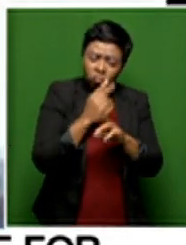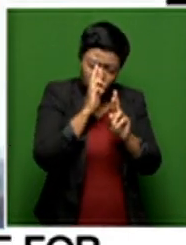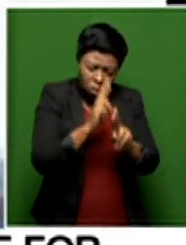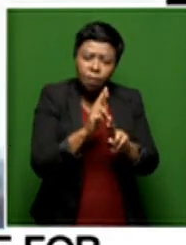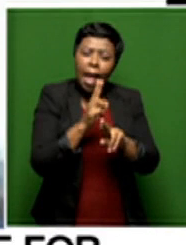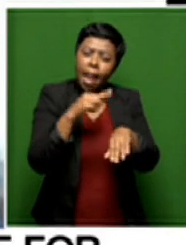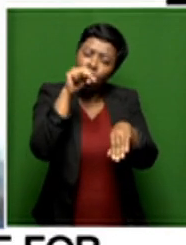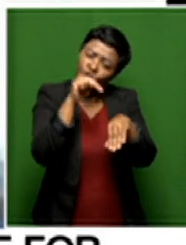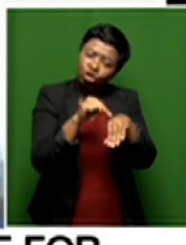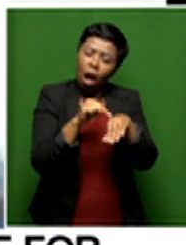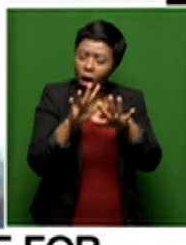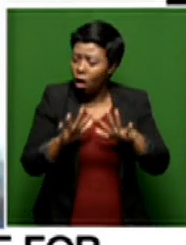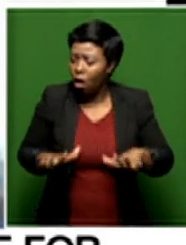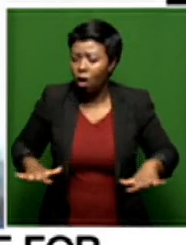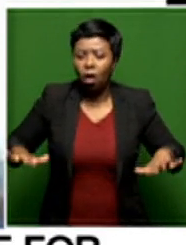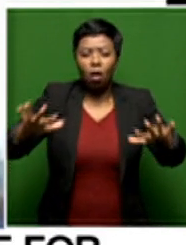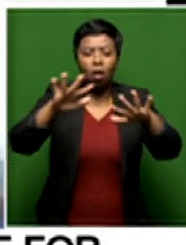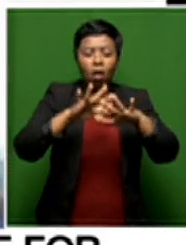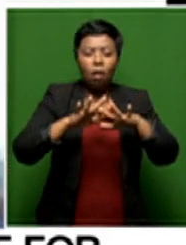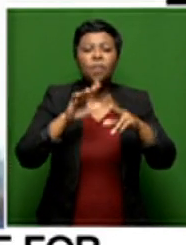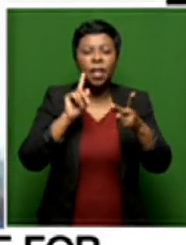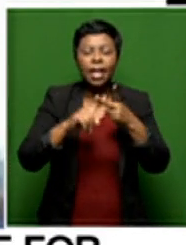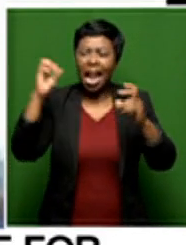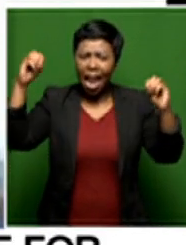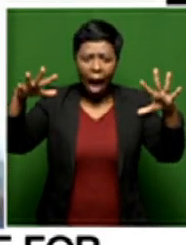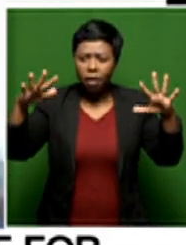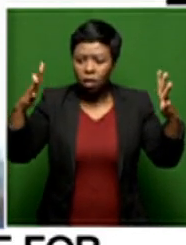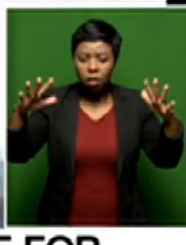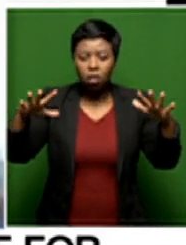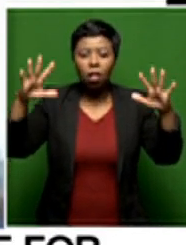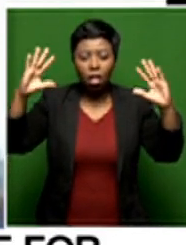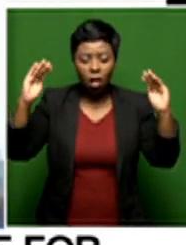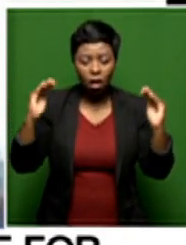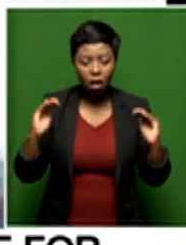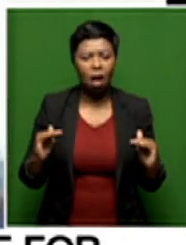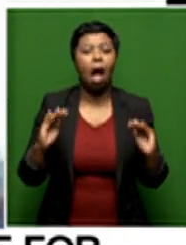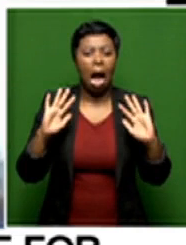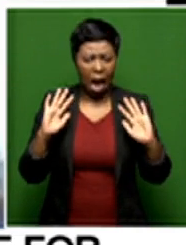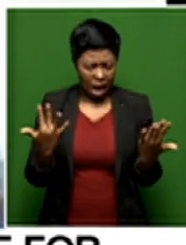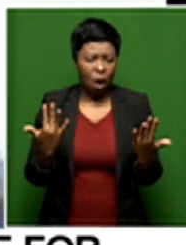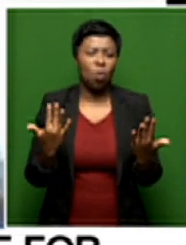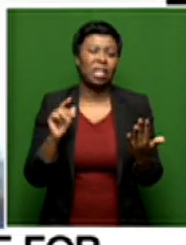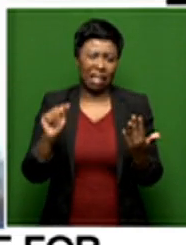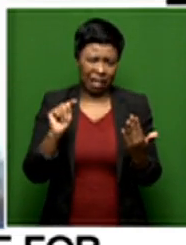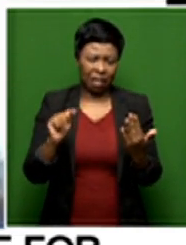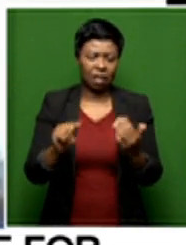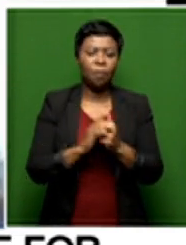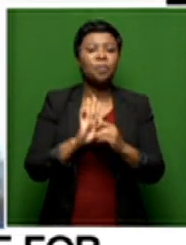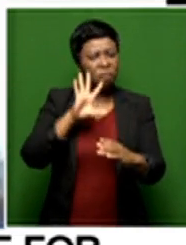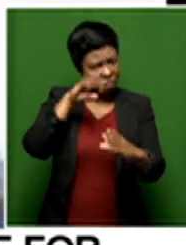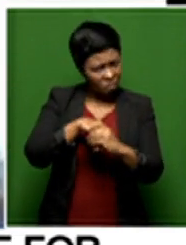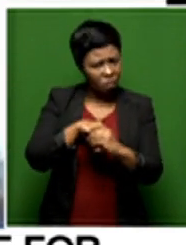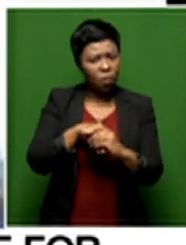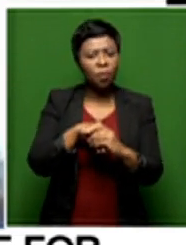around you and how much light there is around and how much we can reduce it by. Take part in movements such